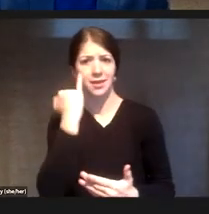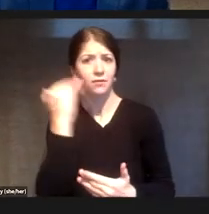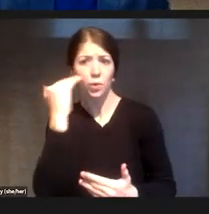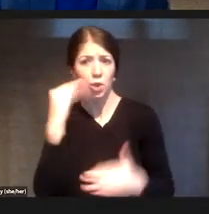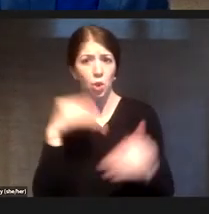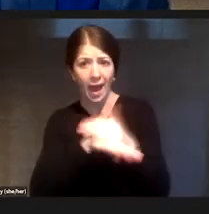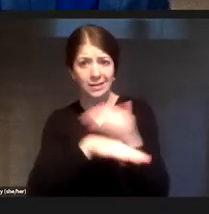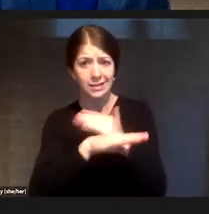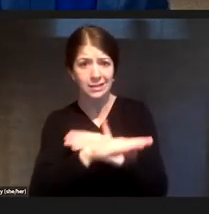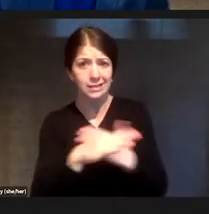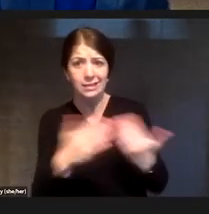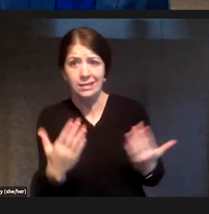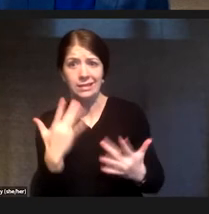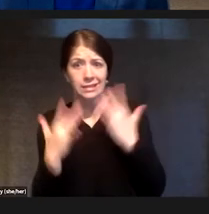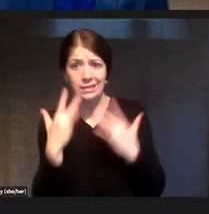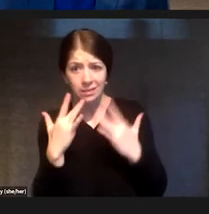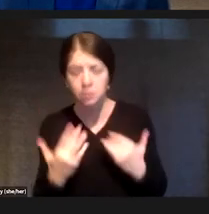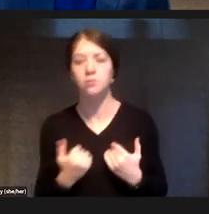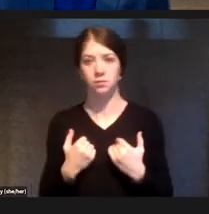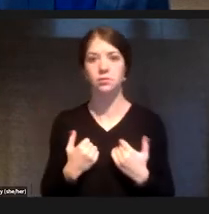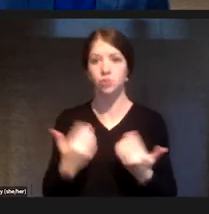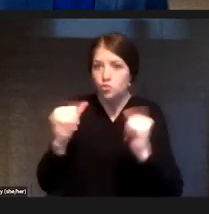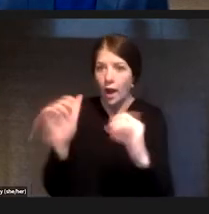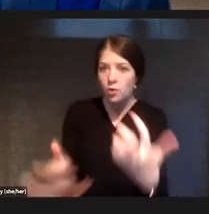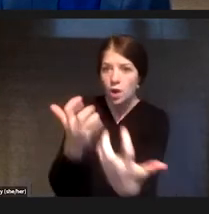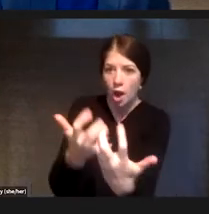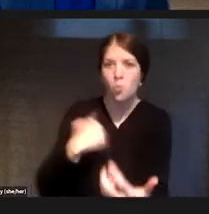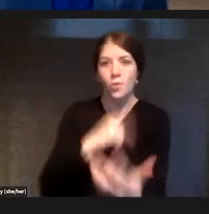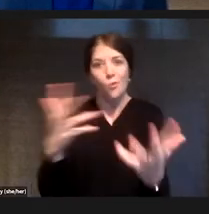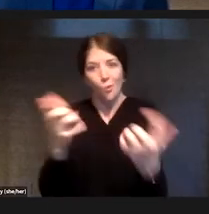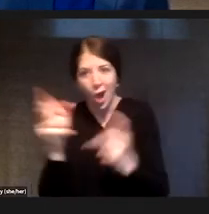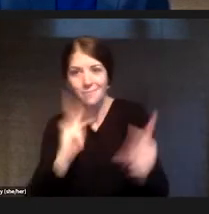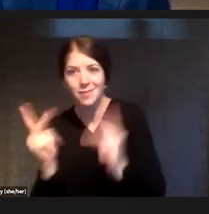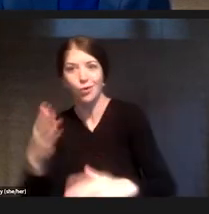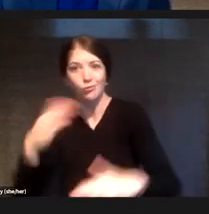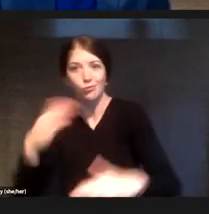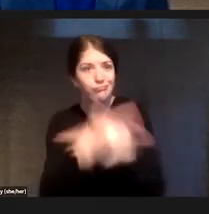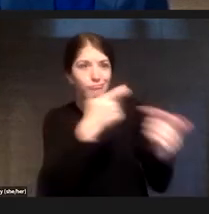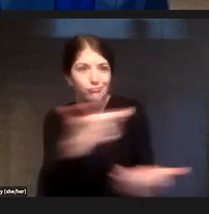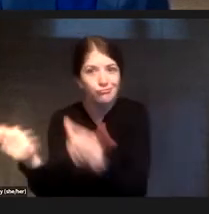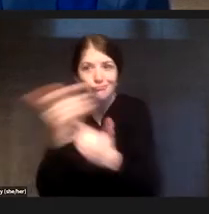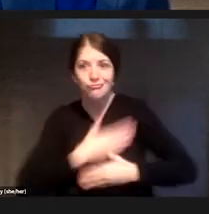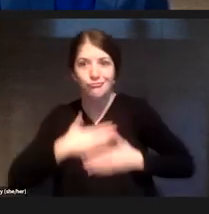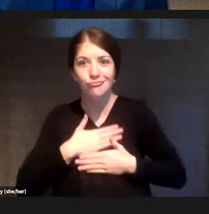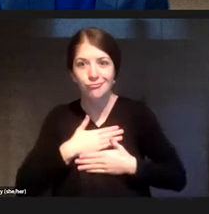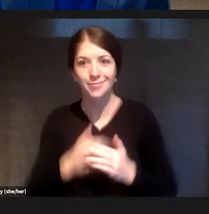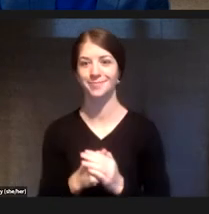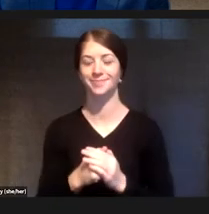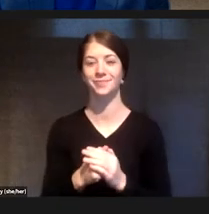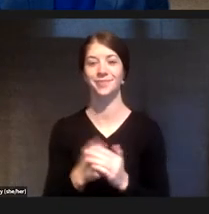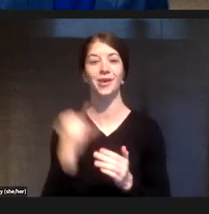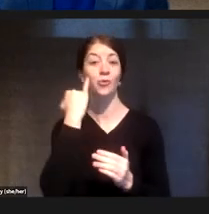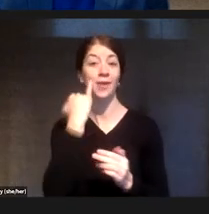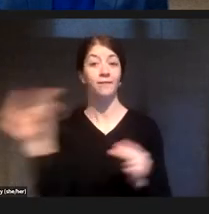them. We want people to watch our games. And so therefore, when we have conversations with people on both sides of the